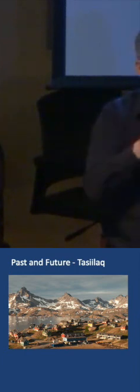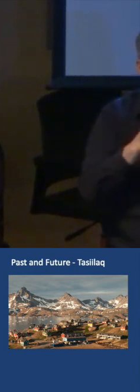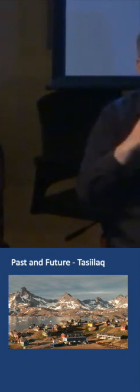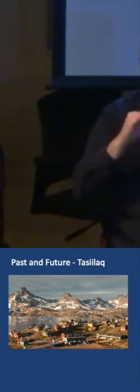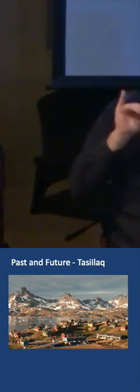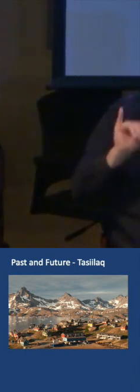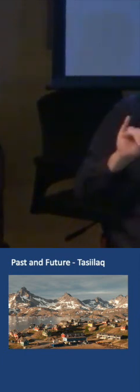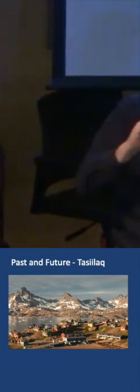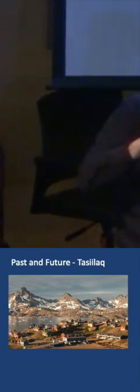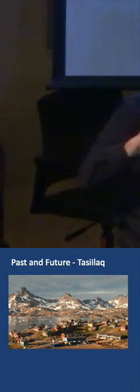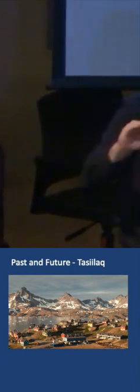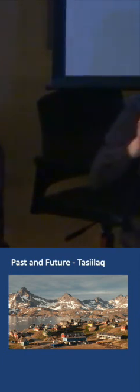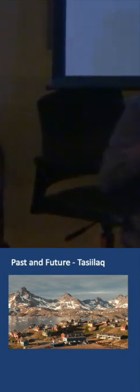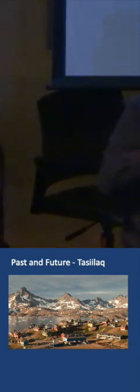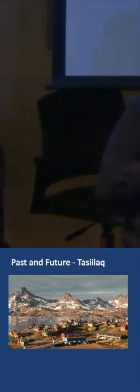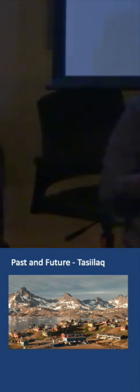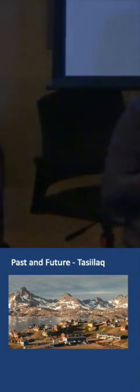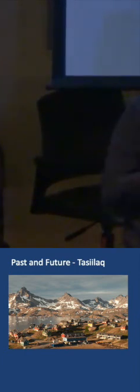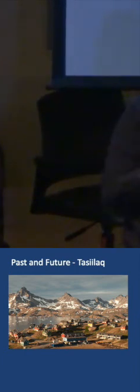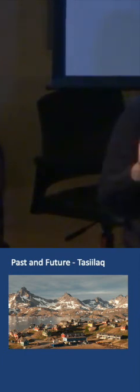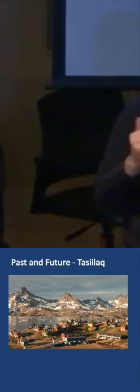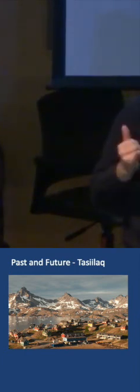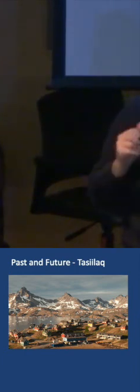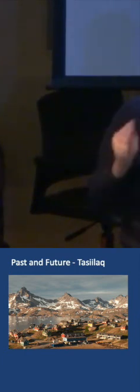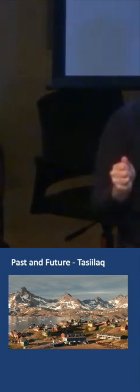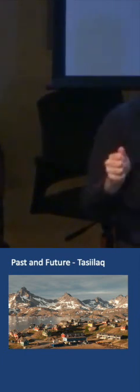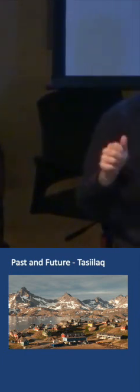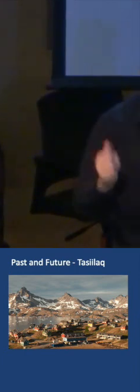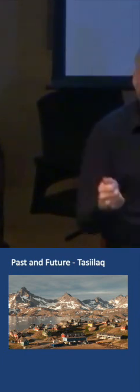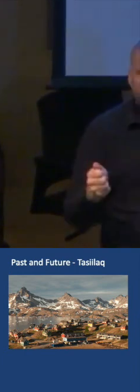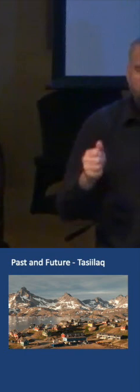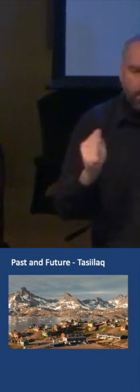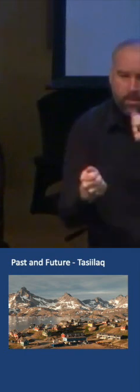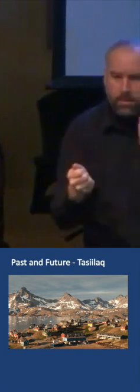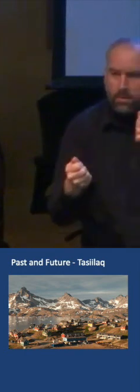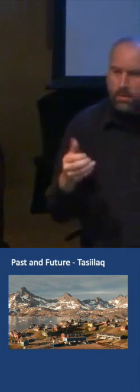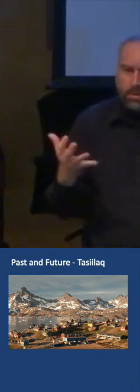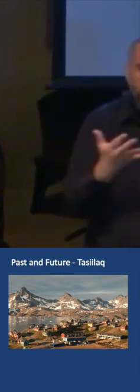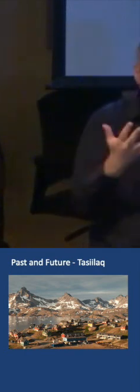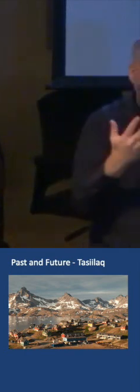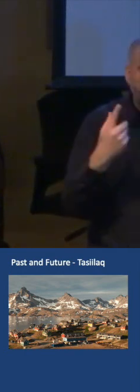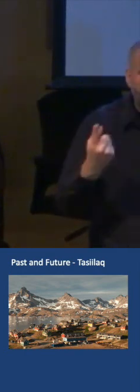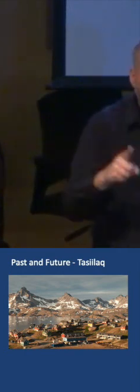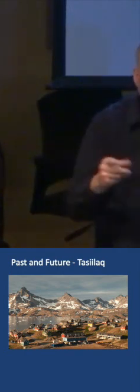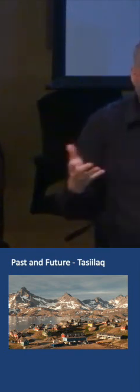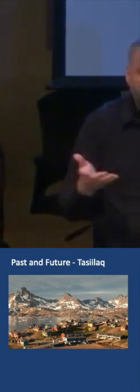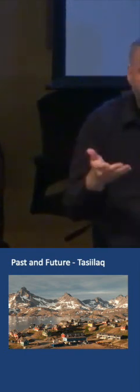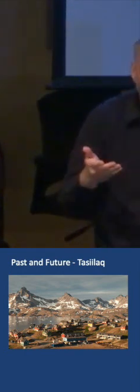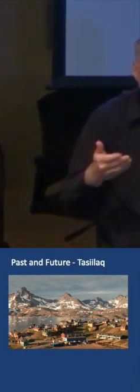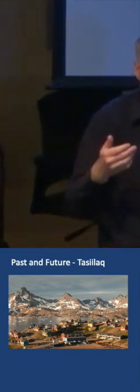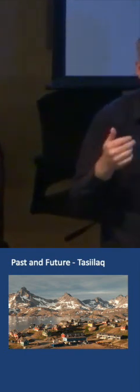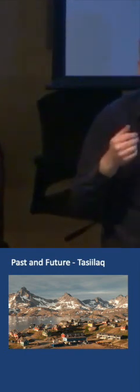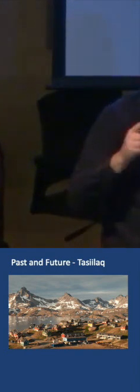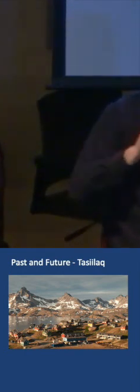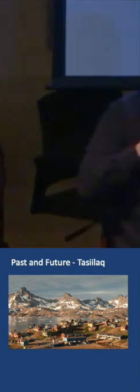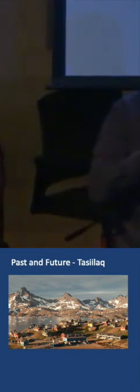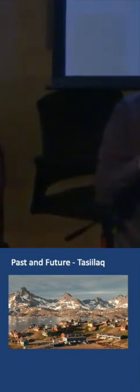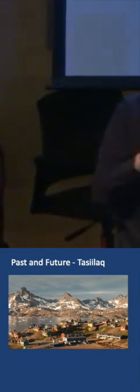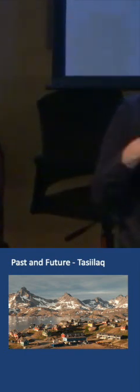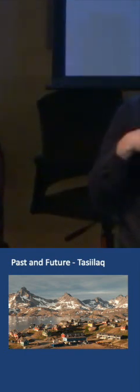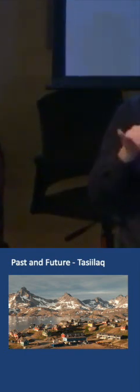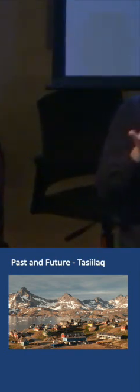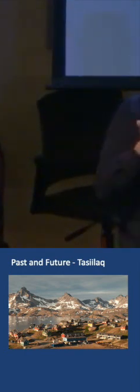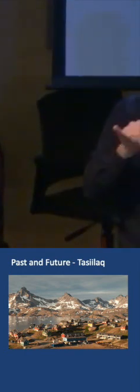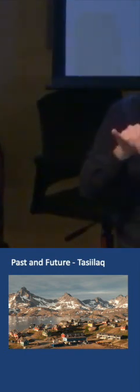last 100 years or so. And while there is uncertainty in the projections, by all means,